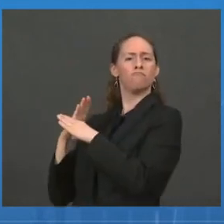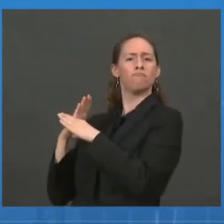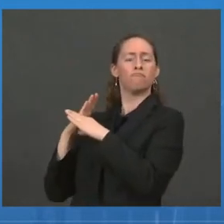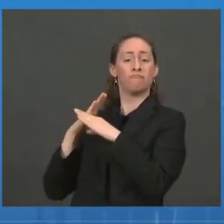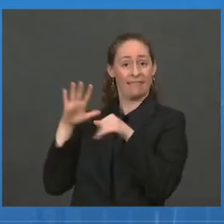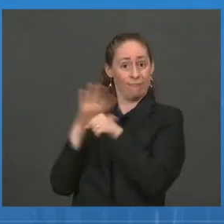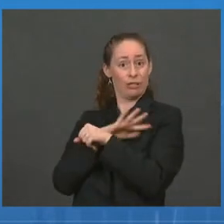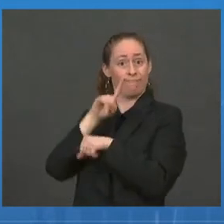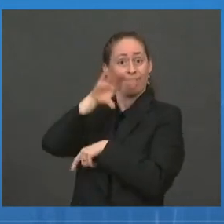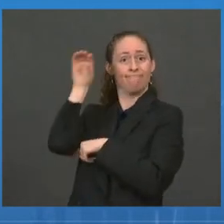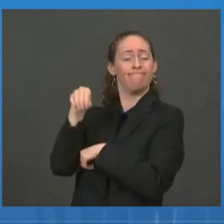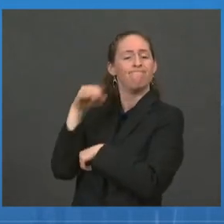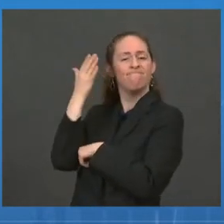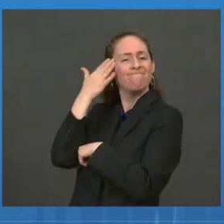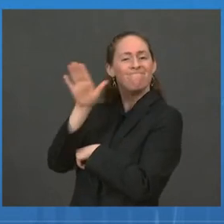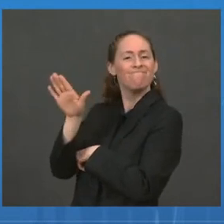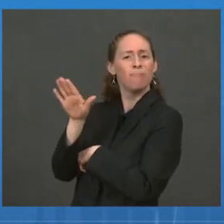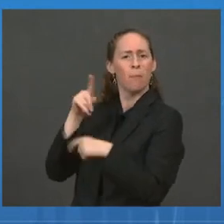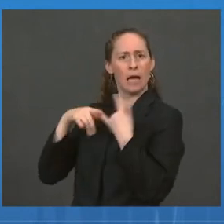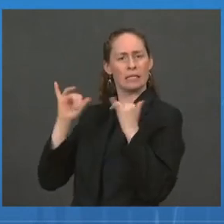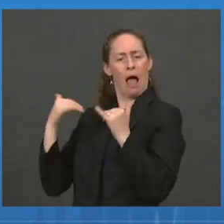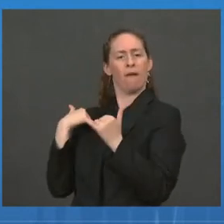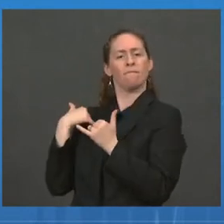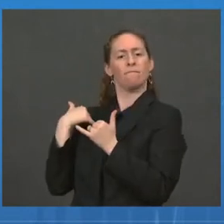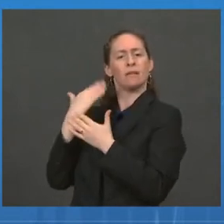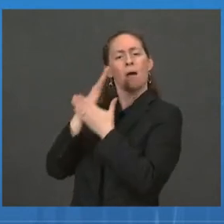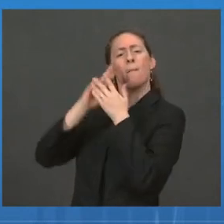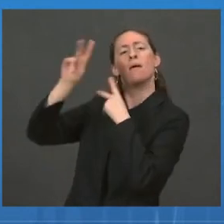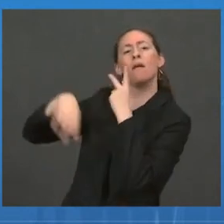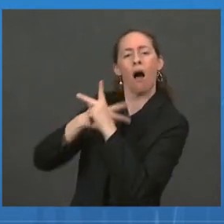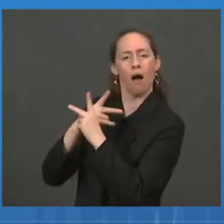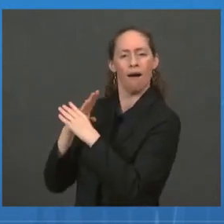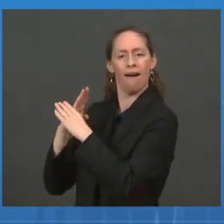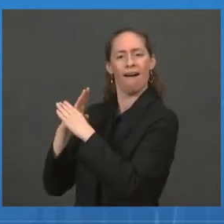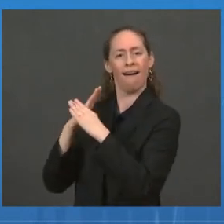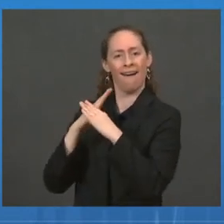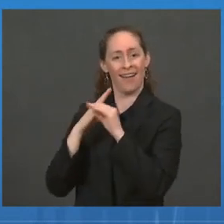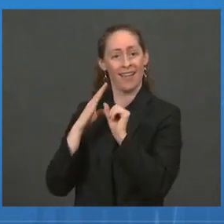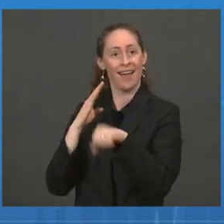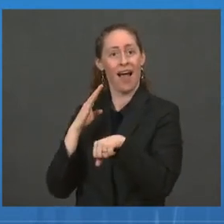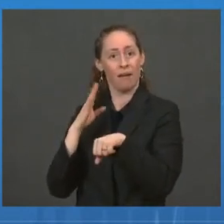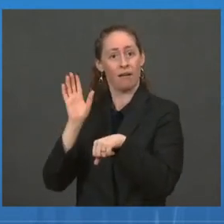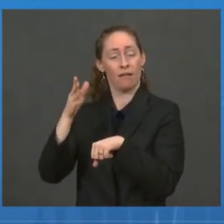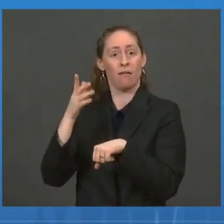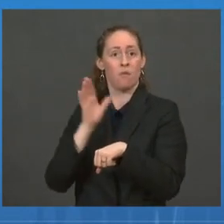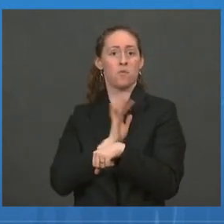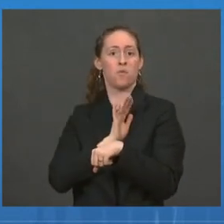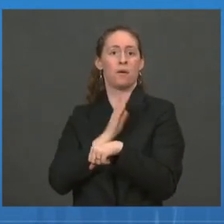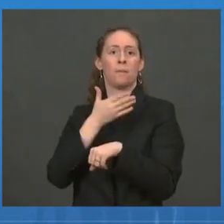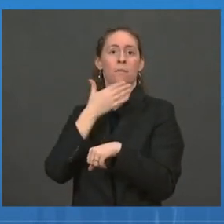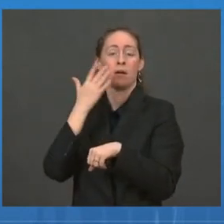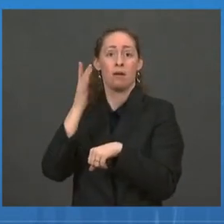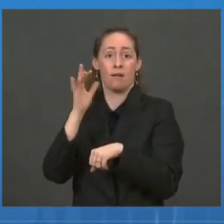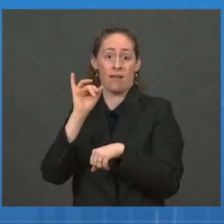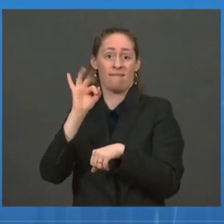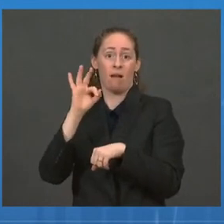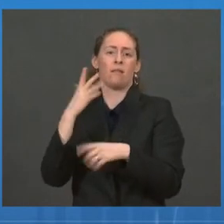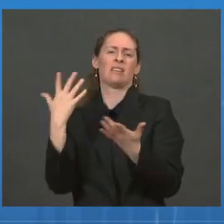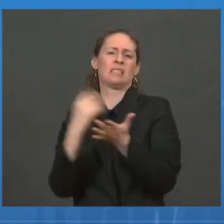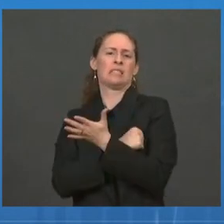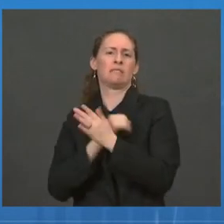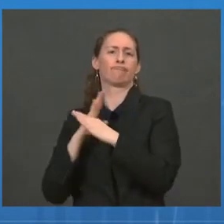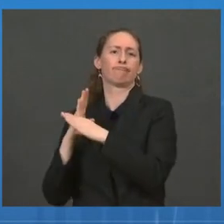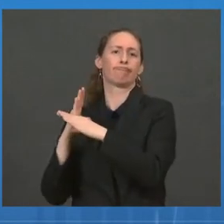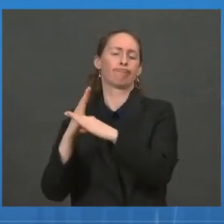in the event that additional measures are needed we will be prepared we're working with pfizer moderna and jnj to develop